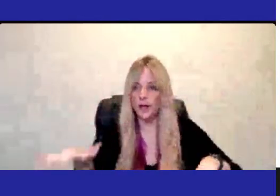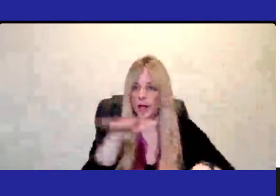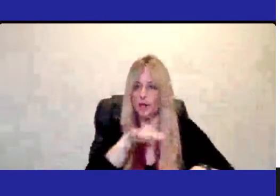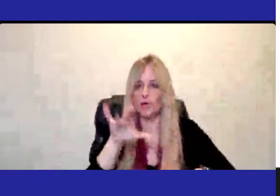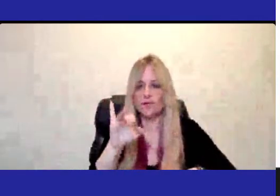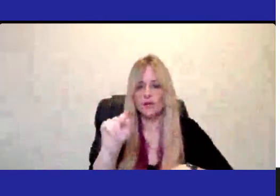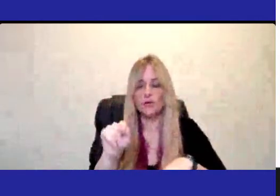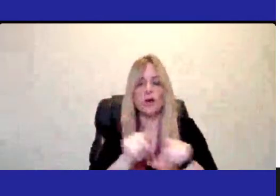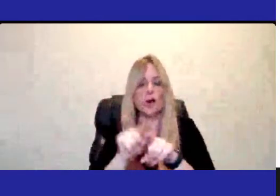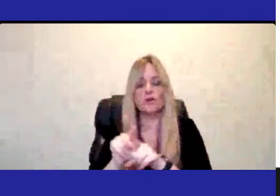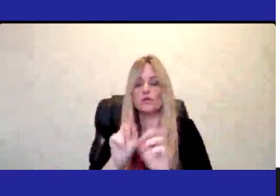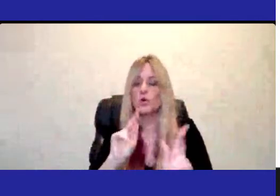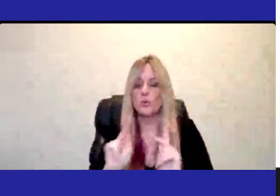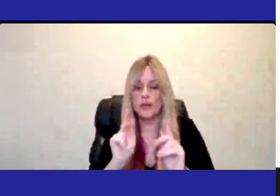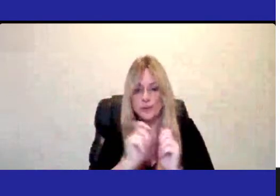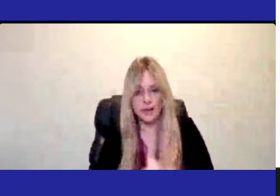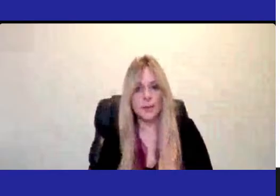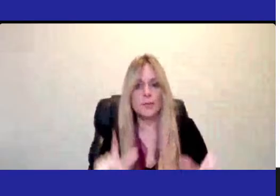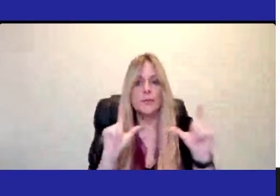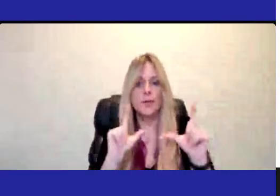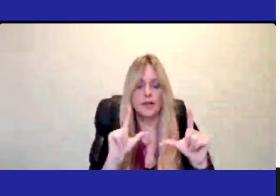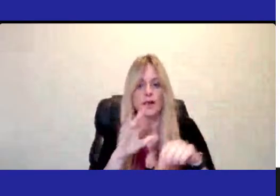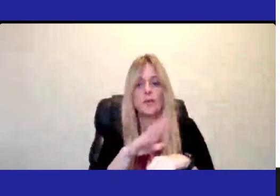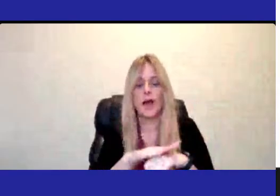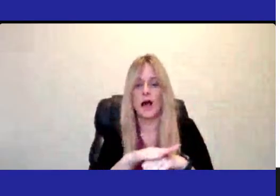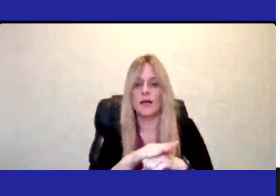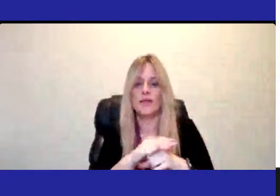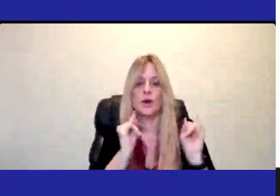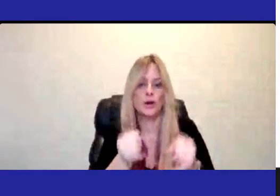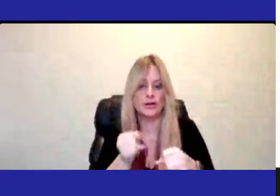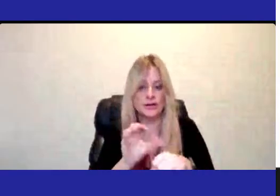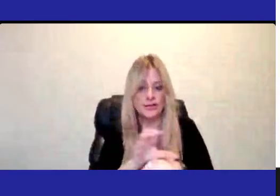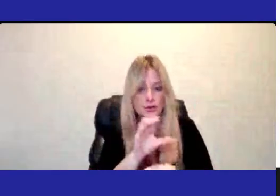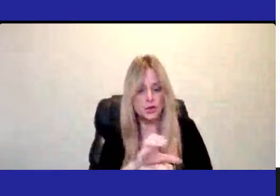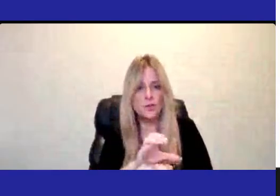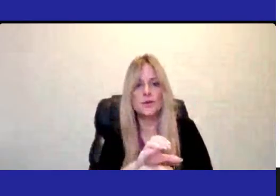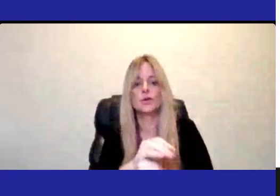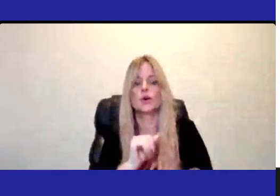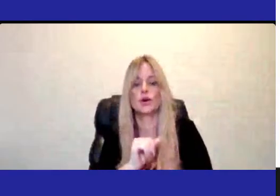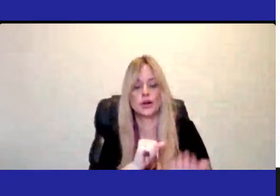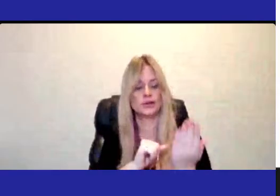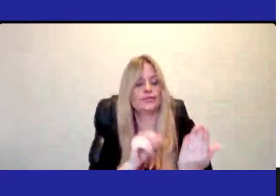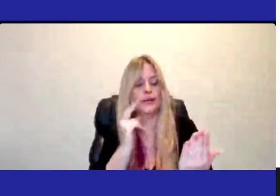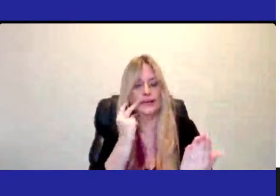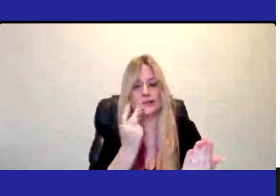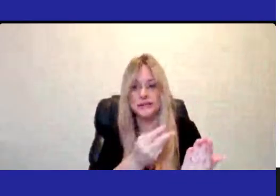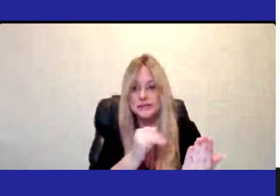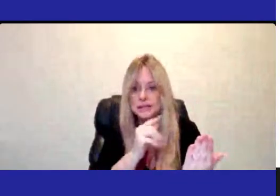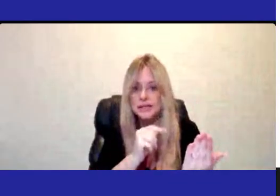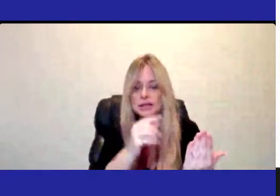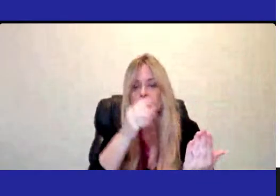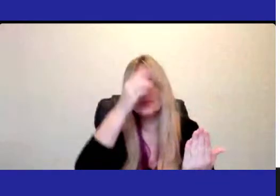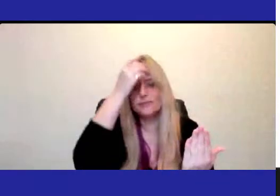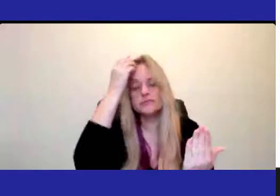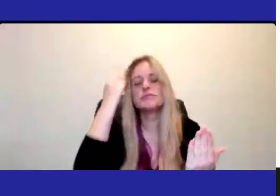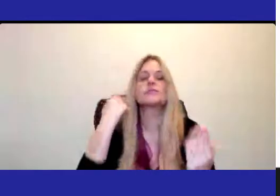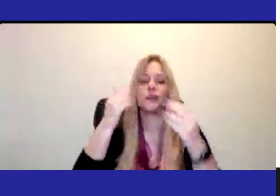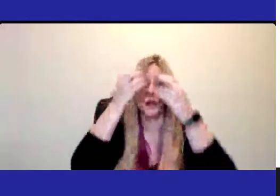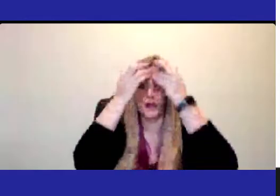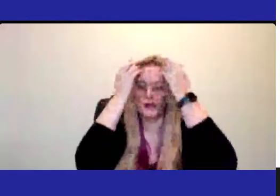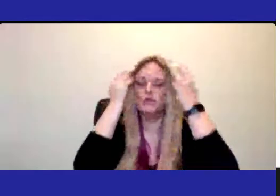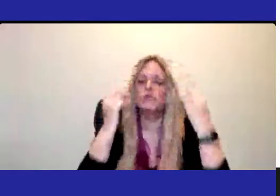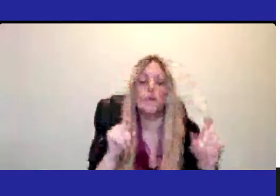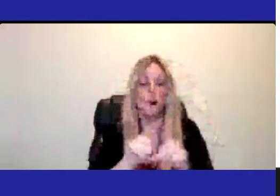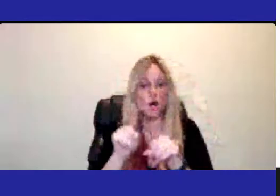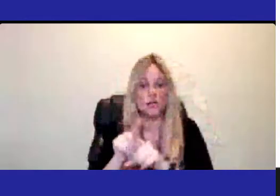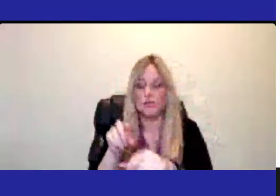can pull them up from other individual computers and see it, as well as our